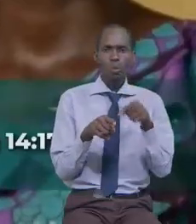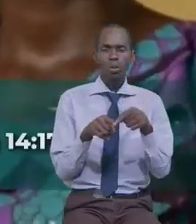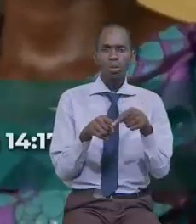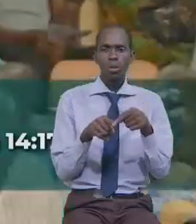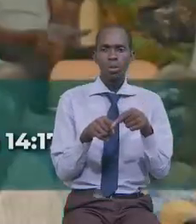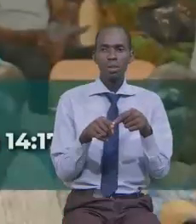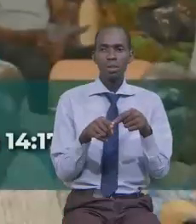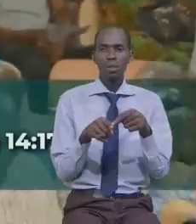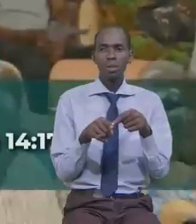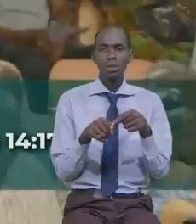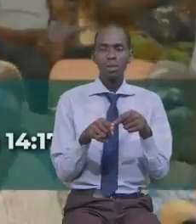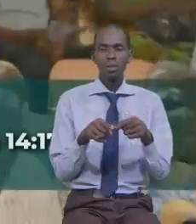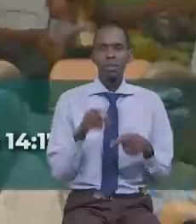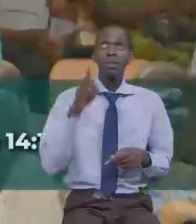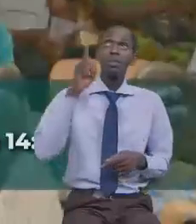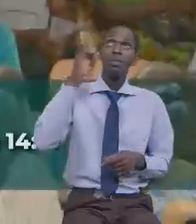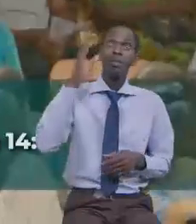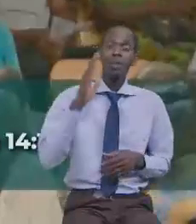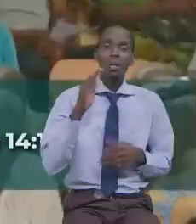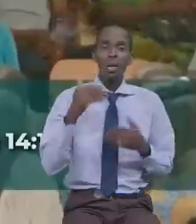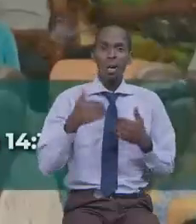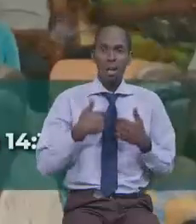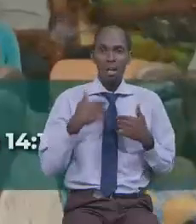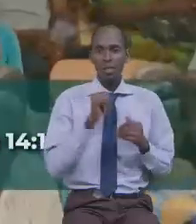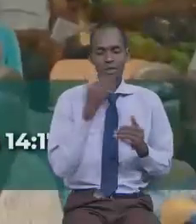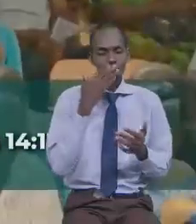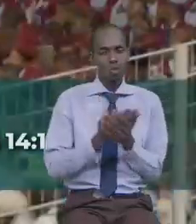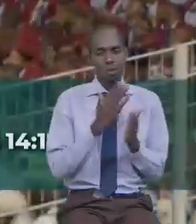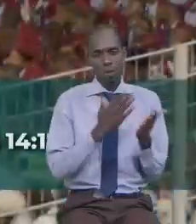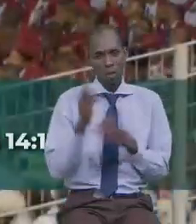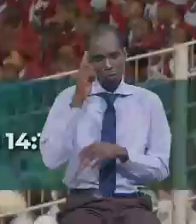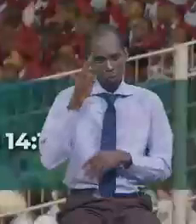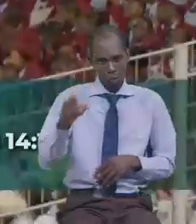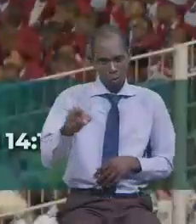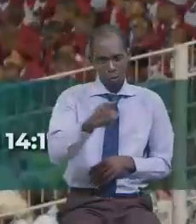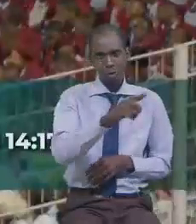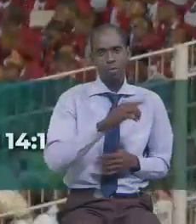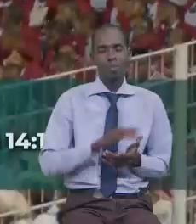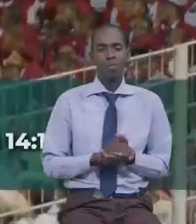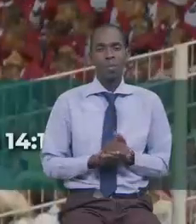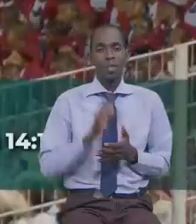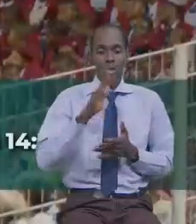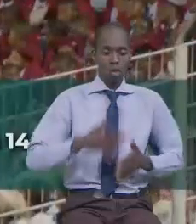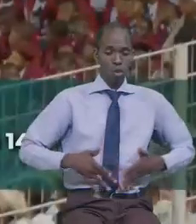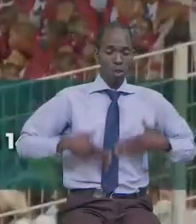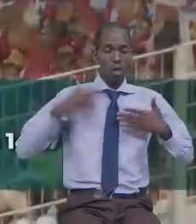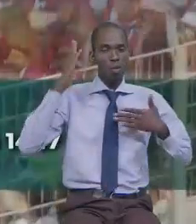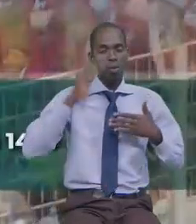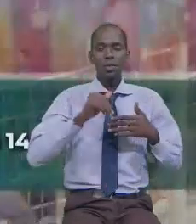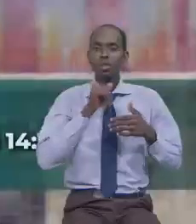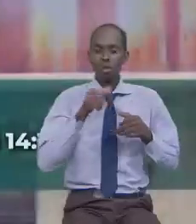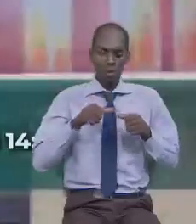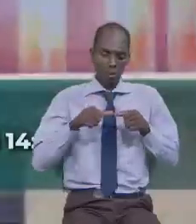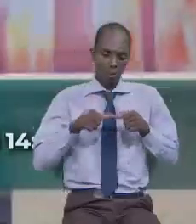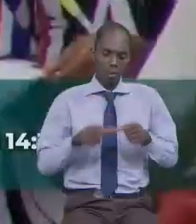that? God has a good plan for you. Your life will not remain